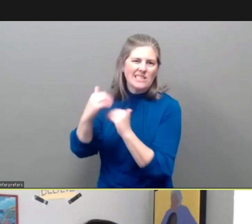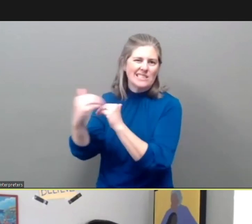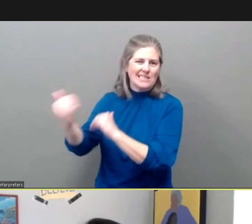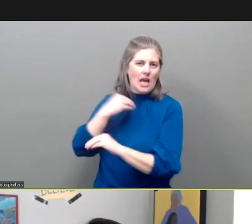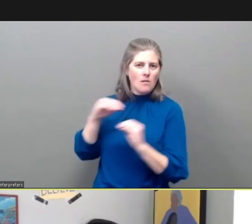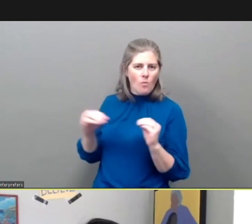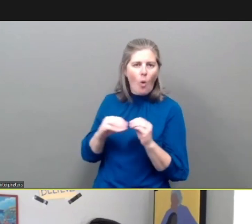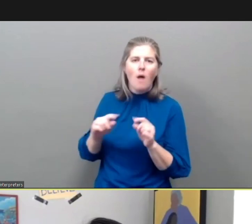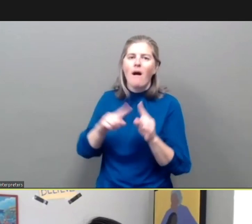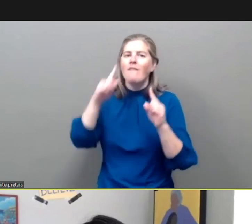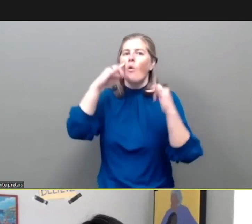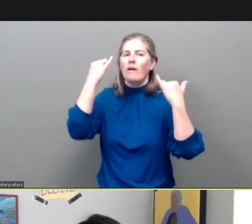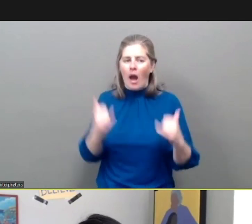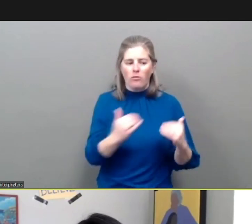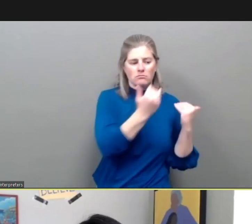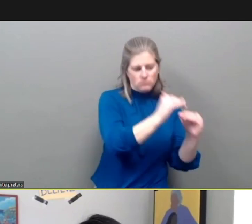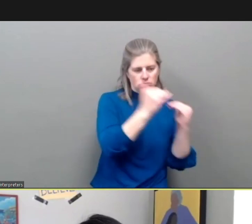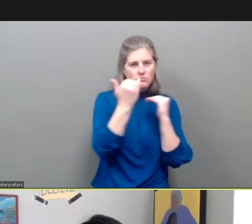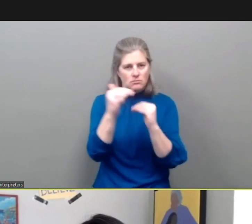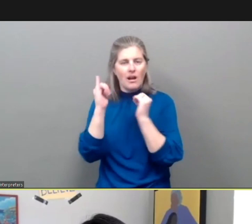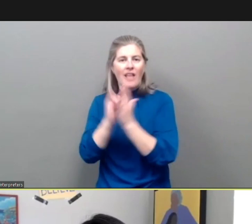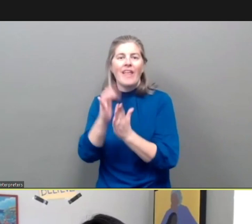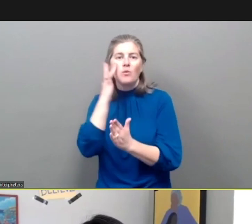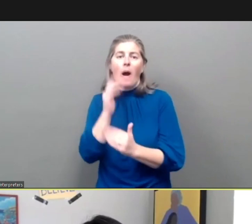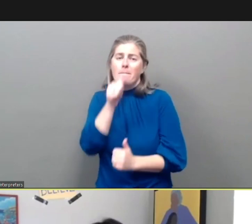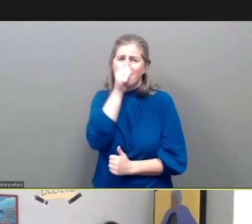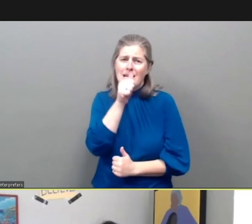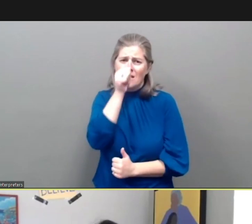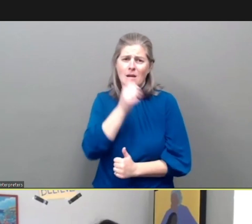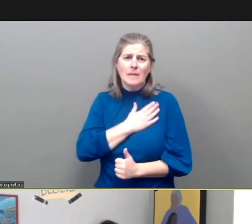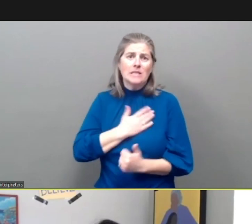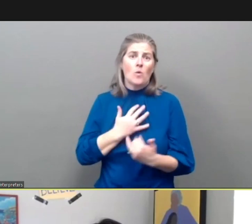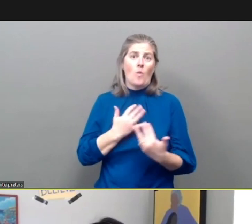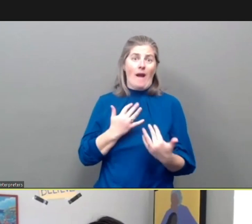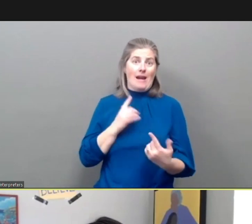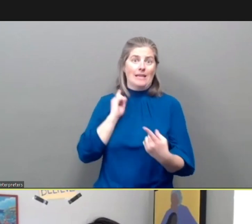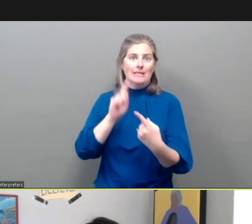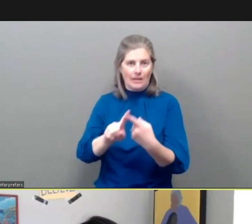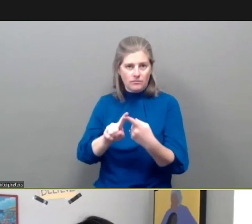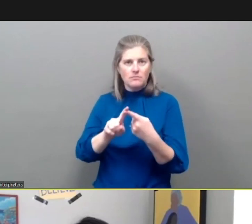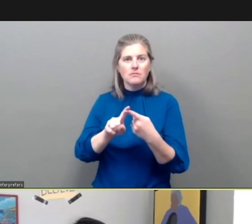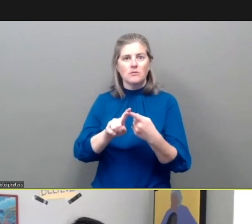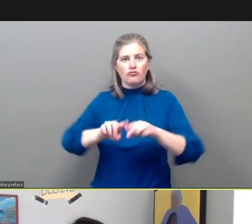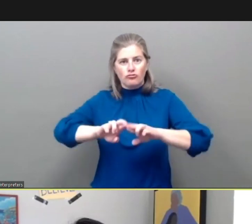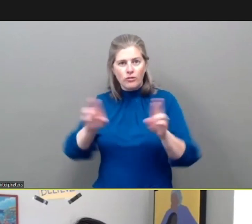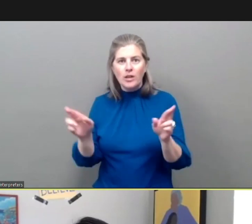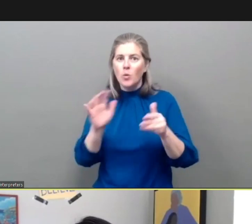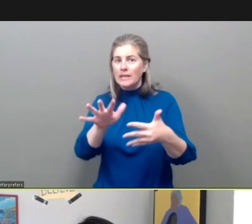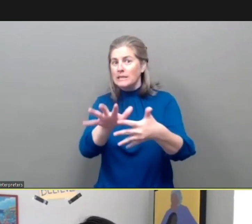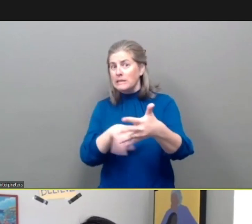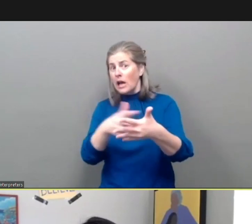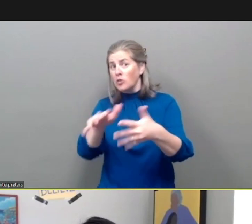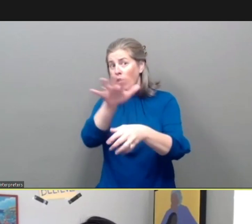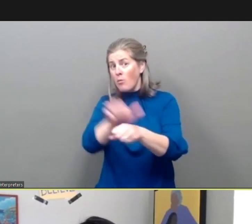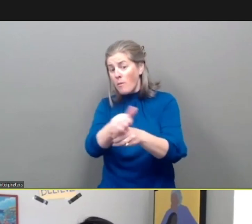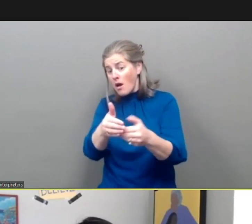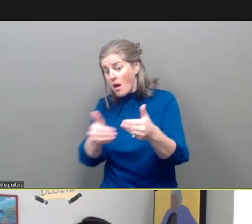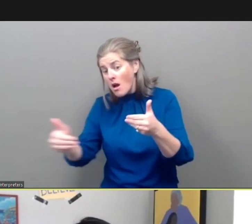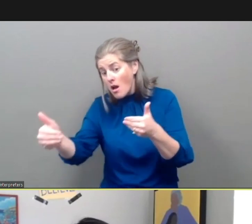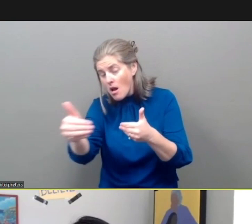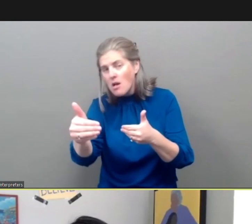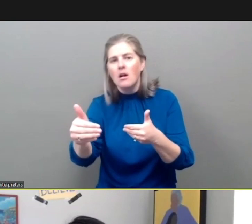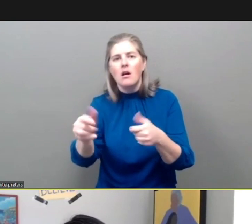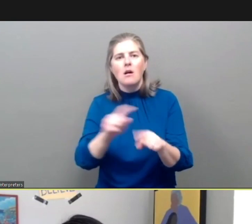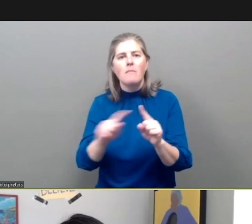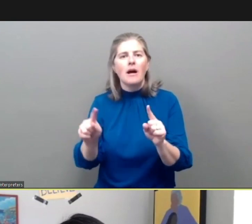they're rolling it out. So that's why we're asking for patience in terms of waiting. You can get a scheduled appointment, but